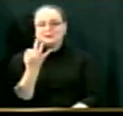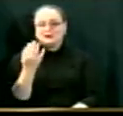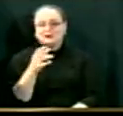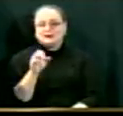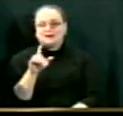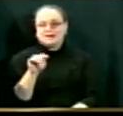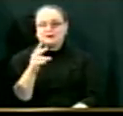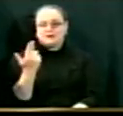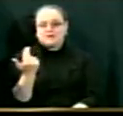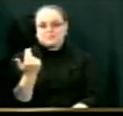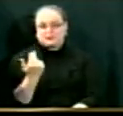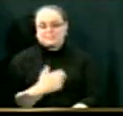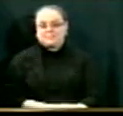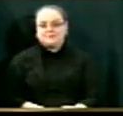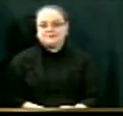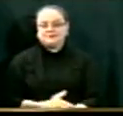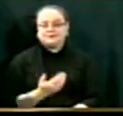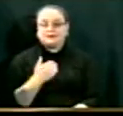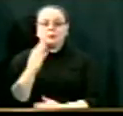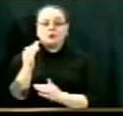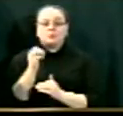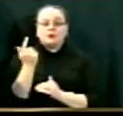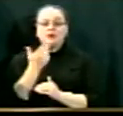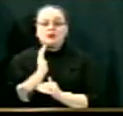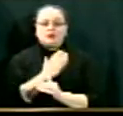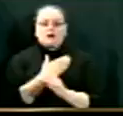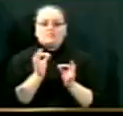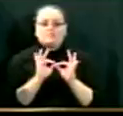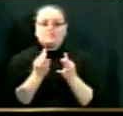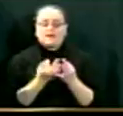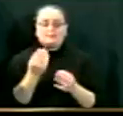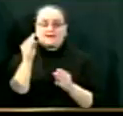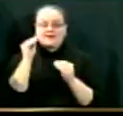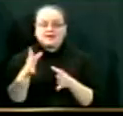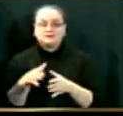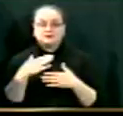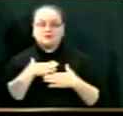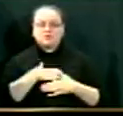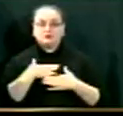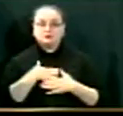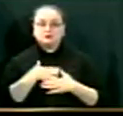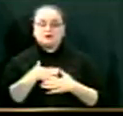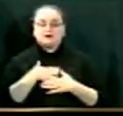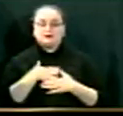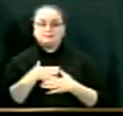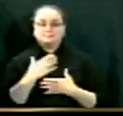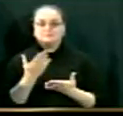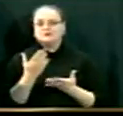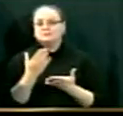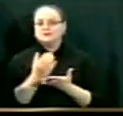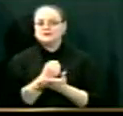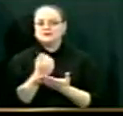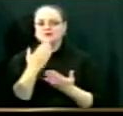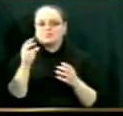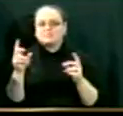October 13th. We hope all of our families and teachers will enjoy this well-deserved